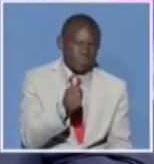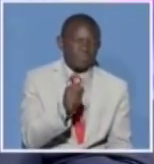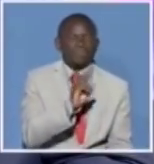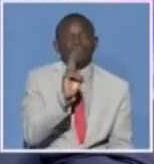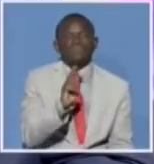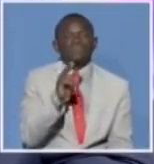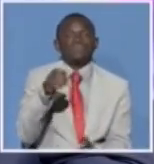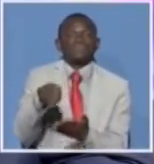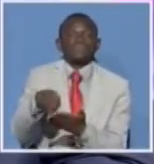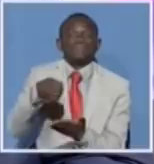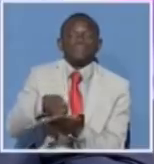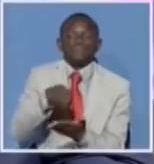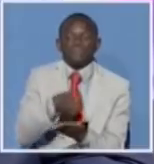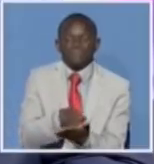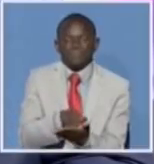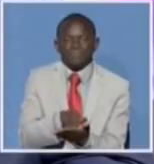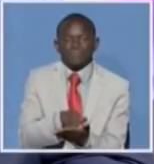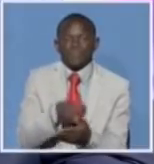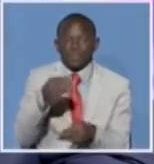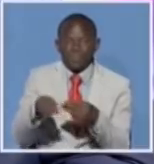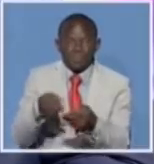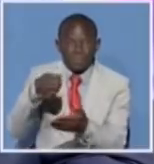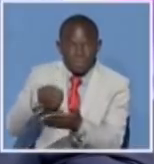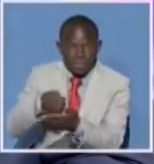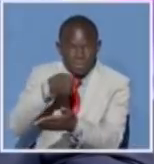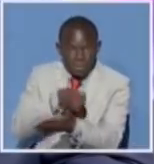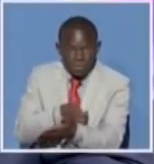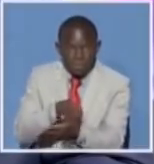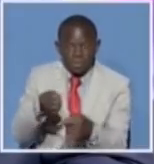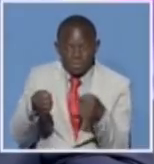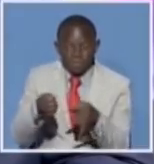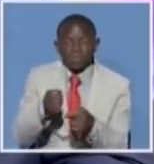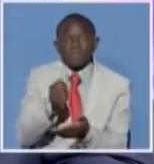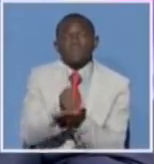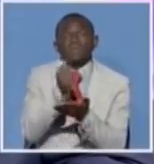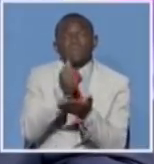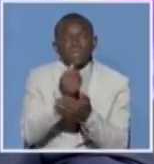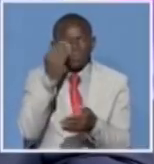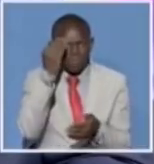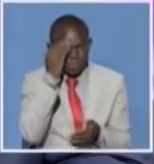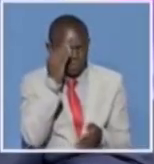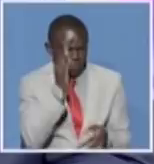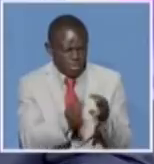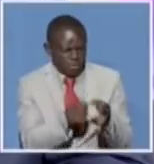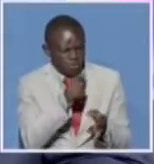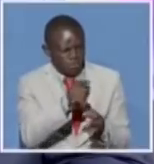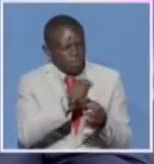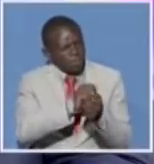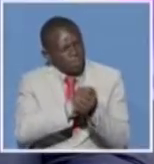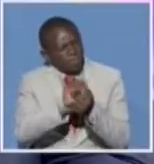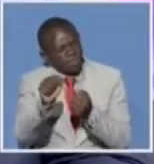the learners have acquired a certain level of competency and skill.